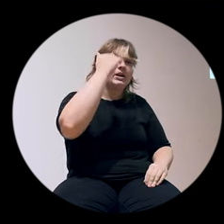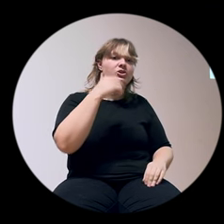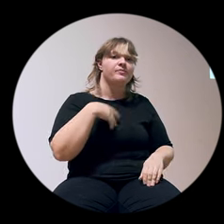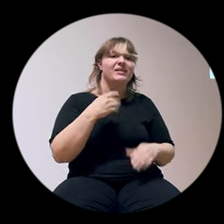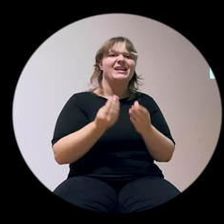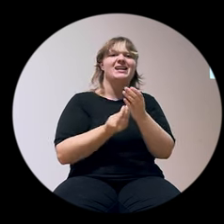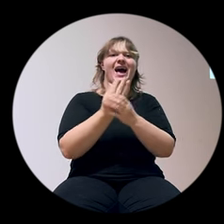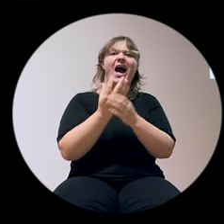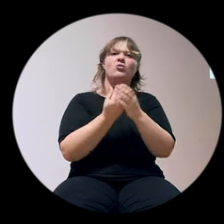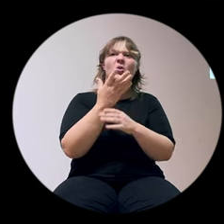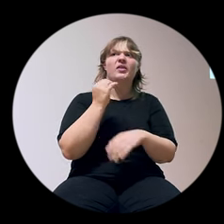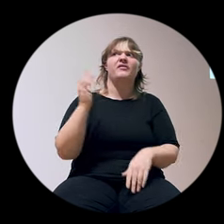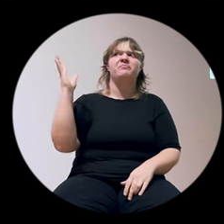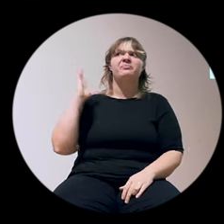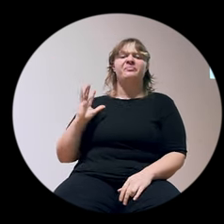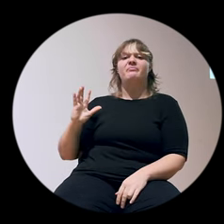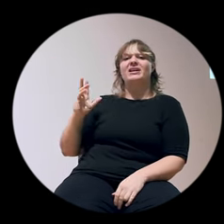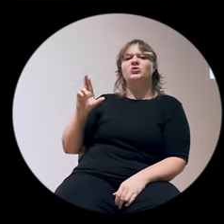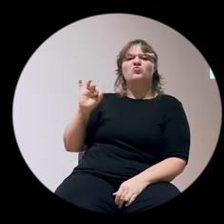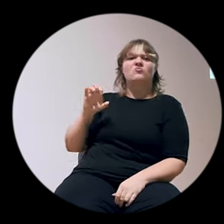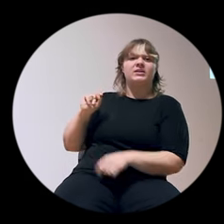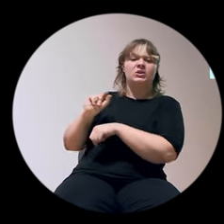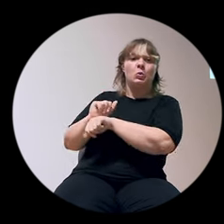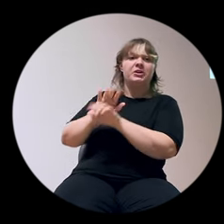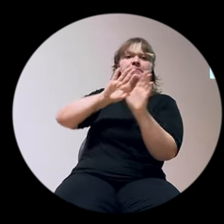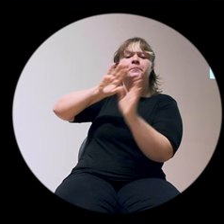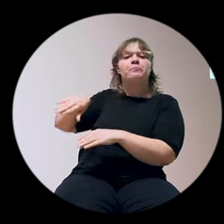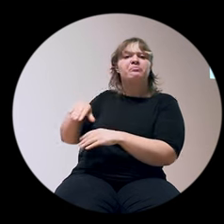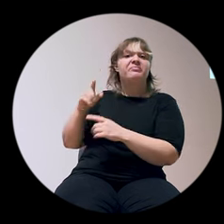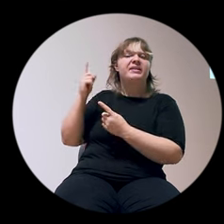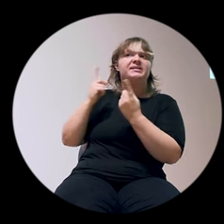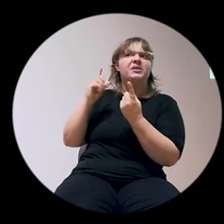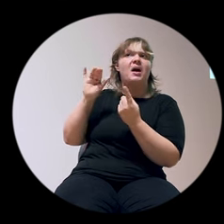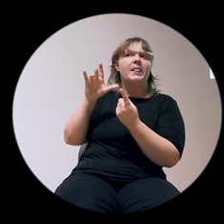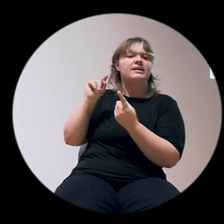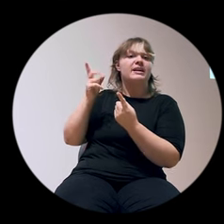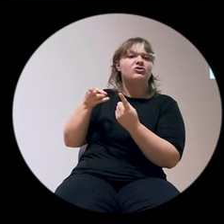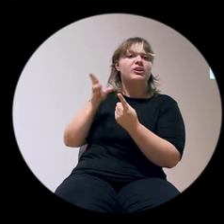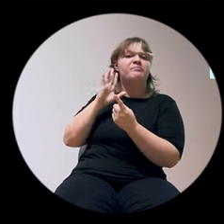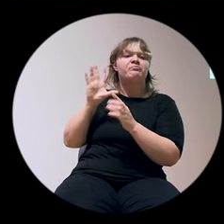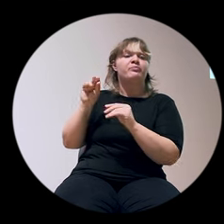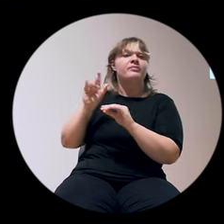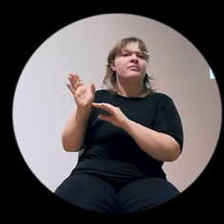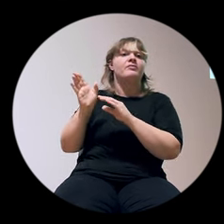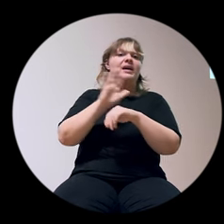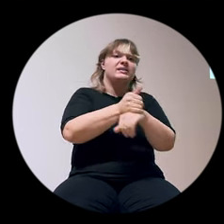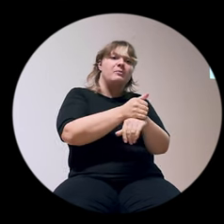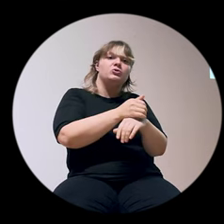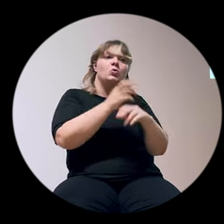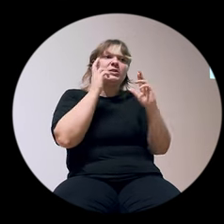and ongoing anti-racist work to consider the college's history and establish reciprocal, respectful relationships with Native people in the